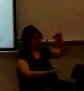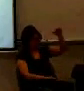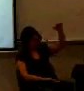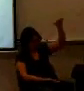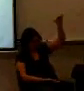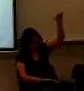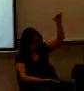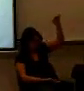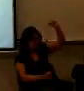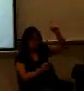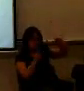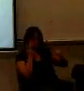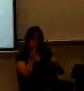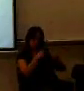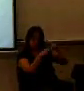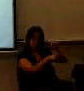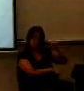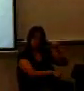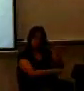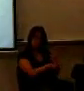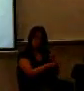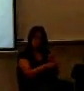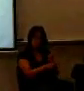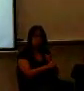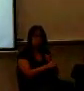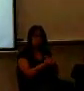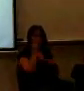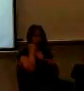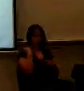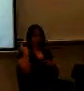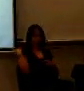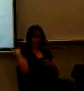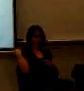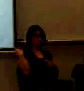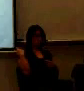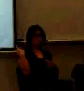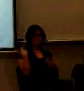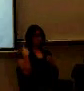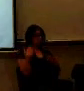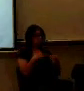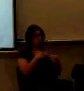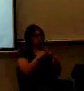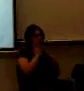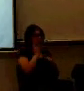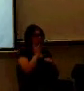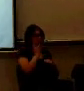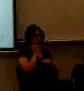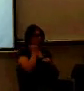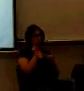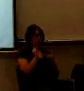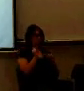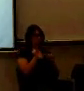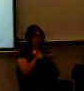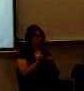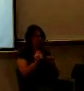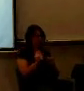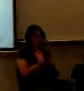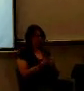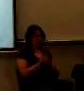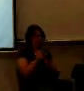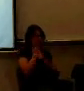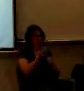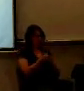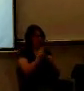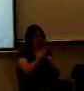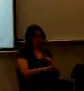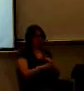of meters to 2 meters. Right. So if they are able to deal well with low light, then that gives them another advantage, because if the